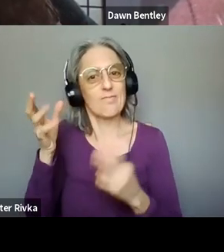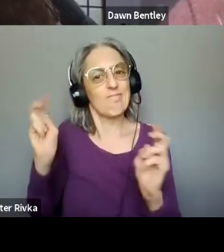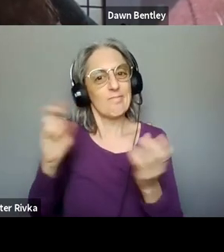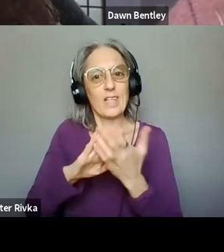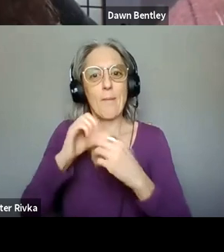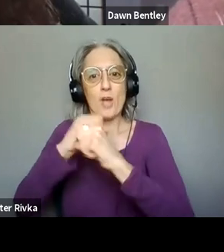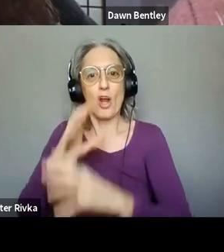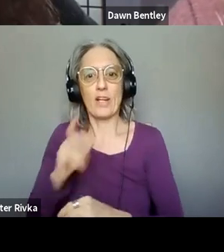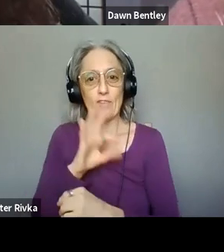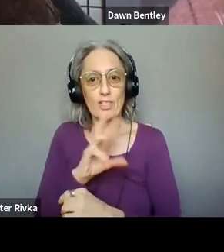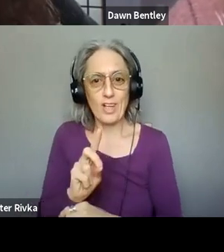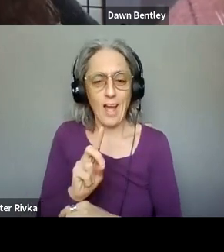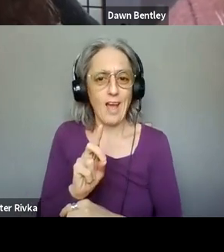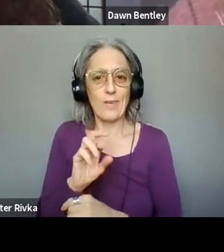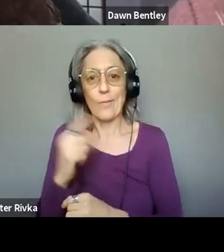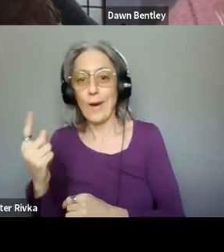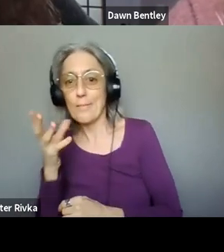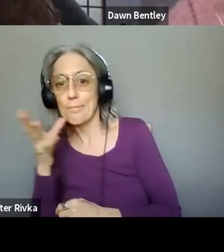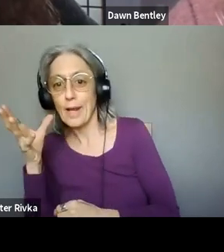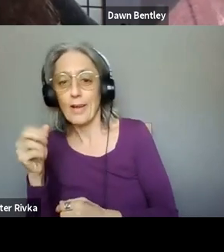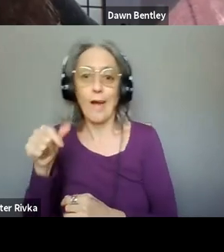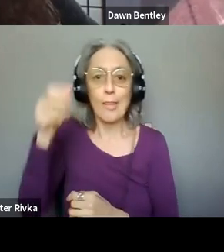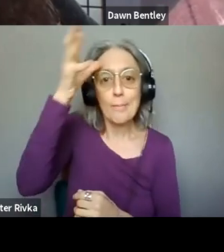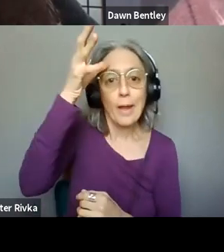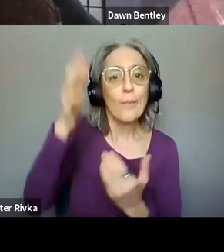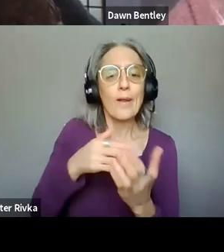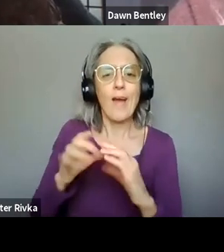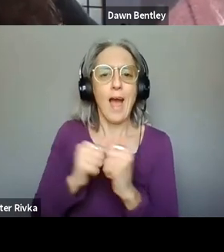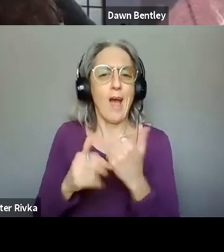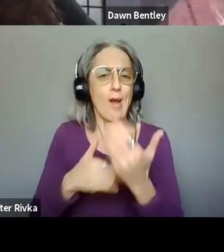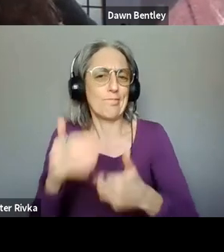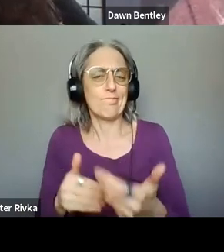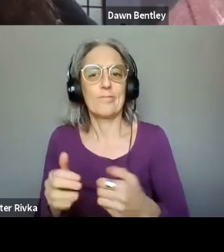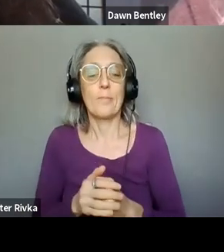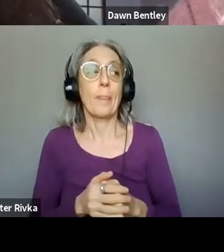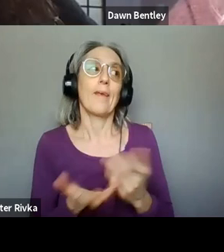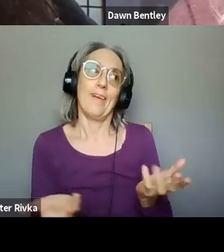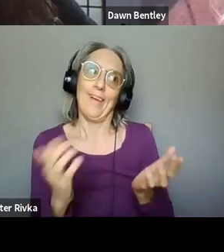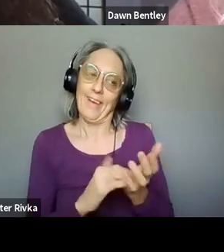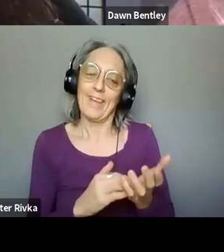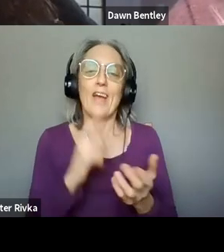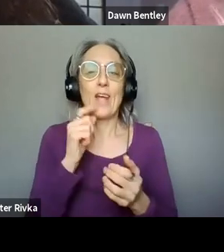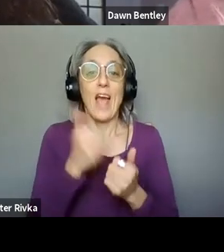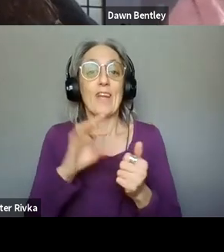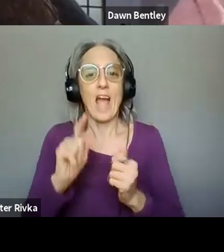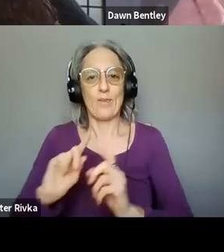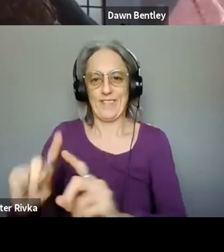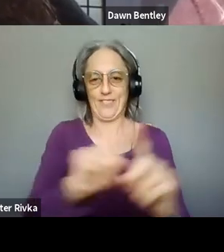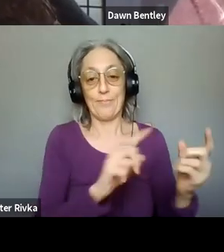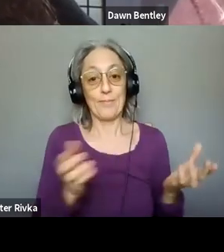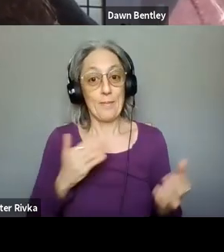work? Well, we here we go again, but different counties are different, I suppose. In Lucas